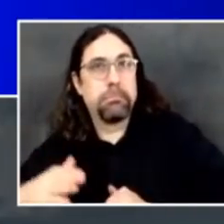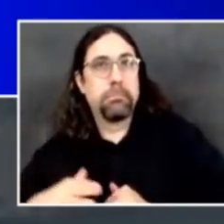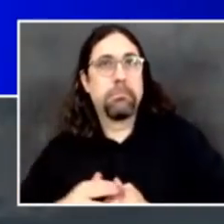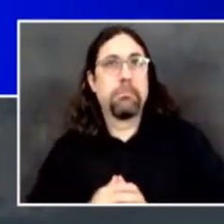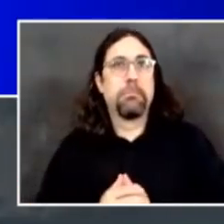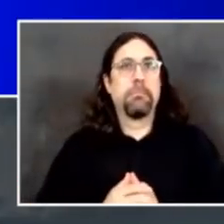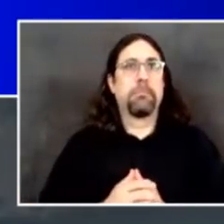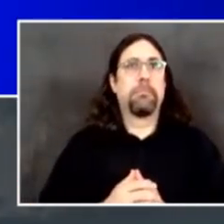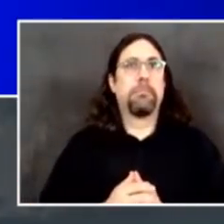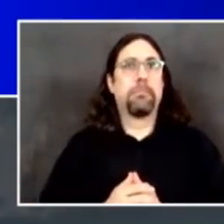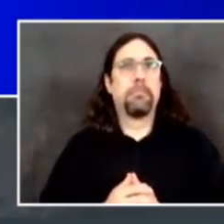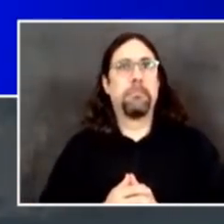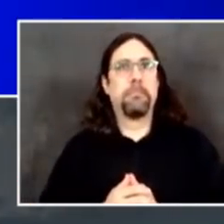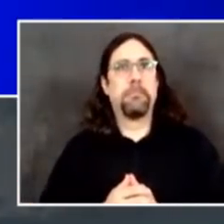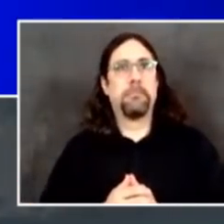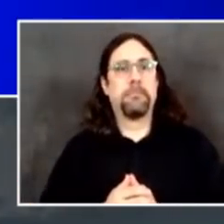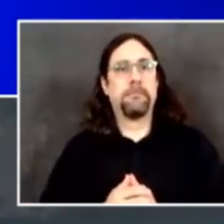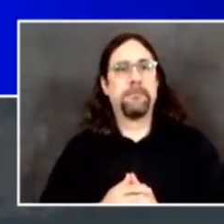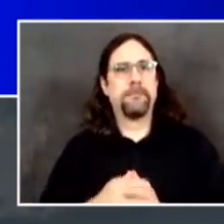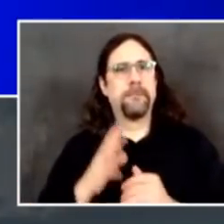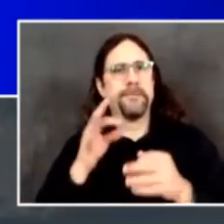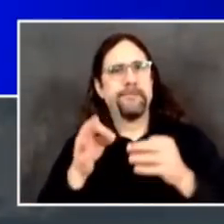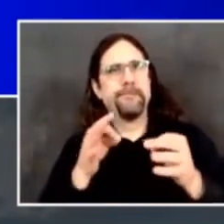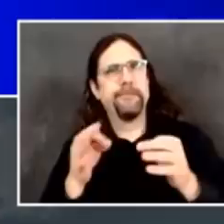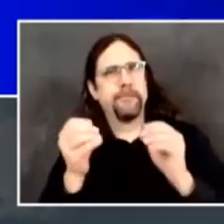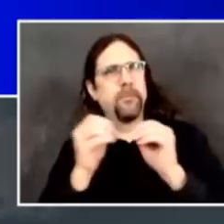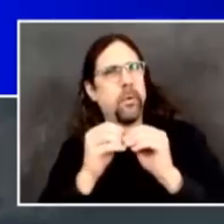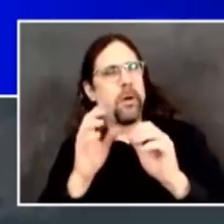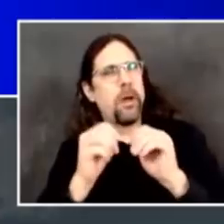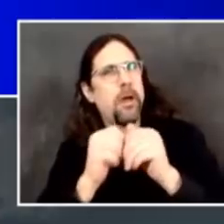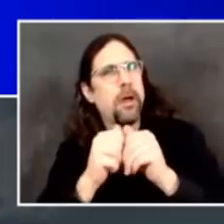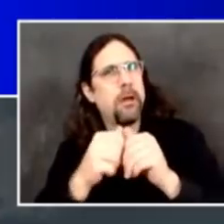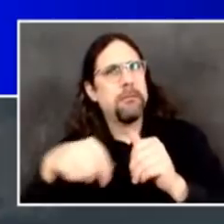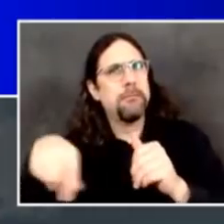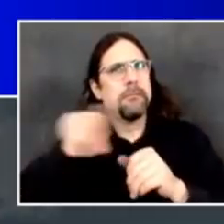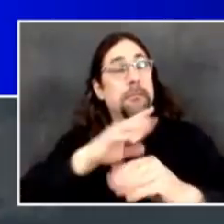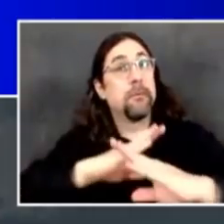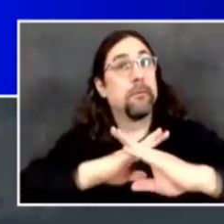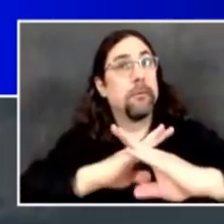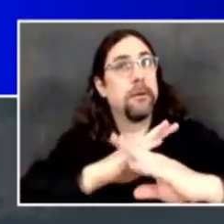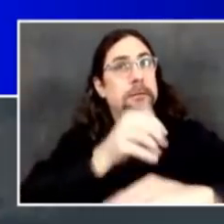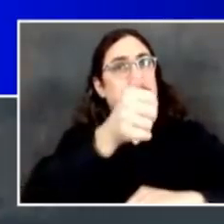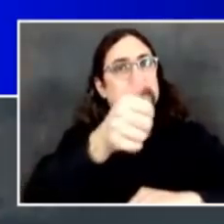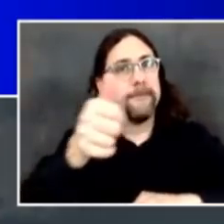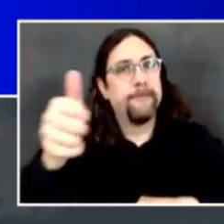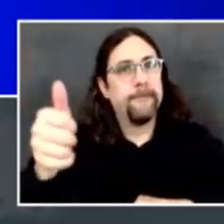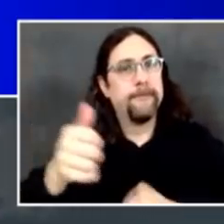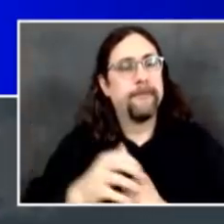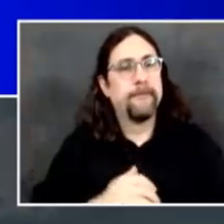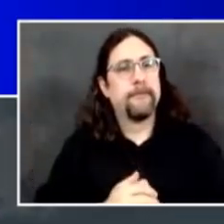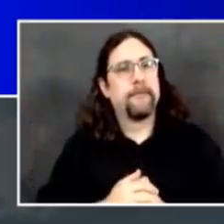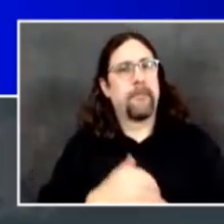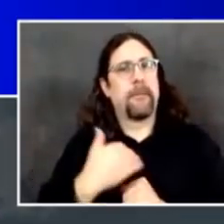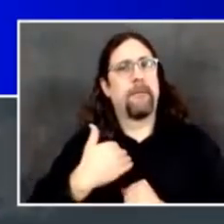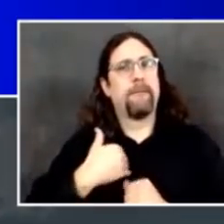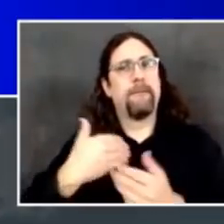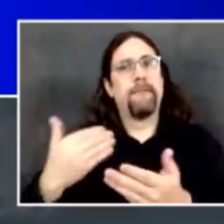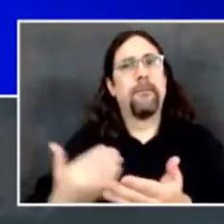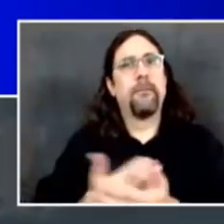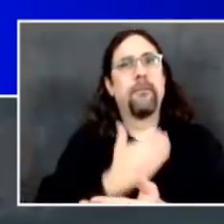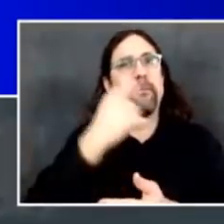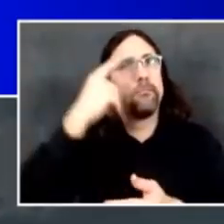that is a more recent part of the strategy, but I think it's been very, very successful overall, and that is face